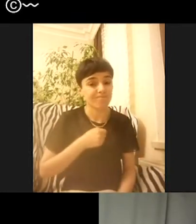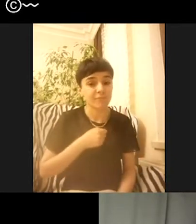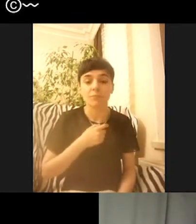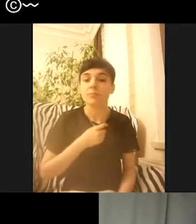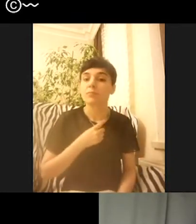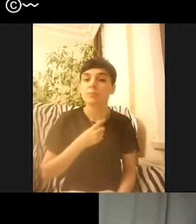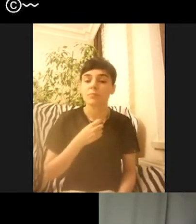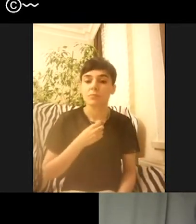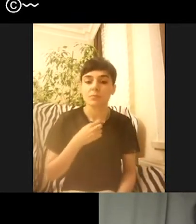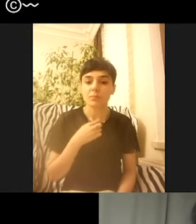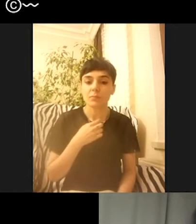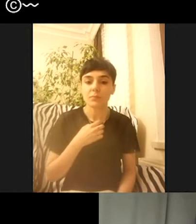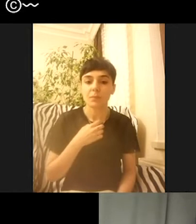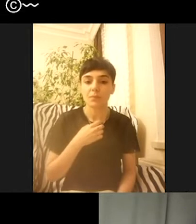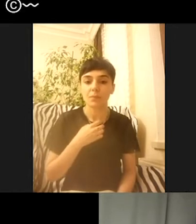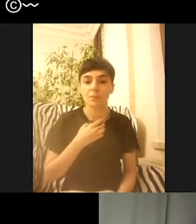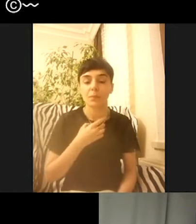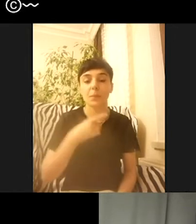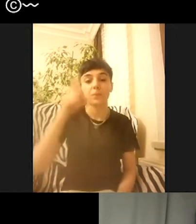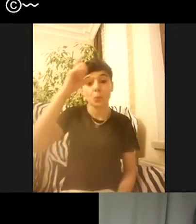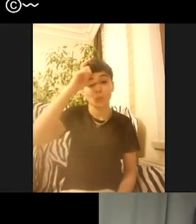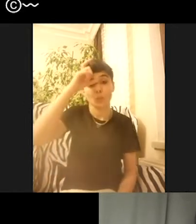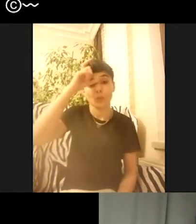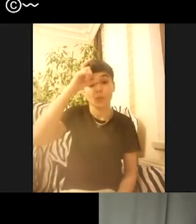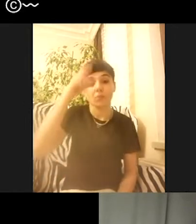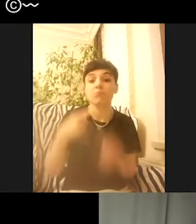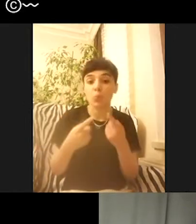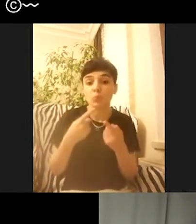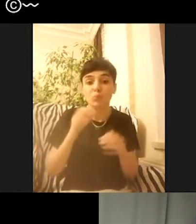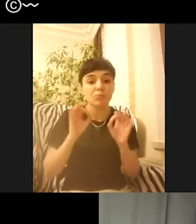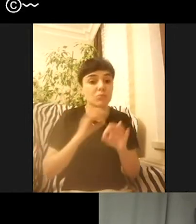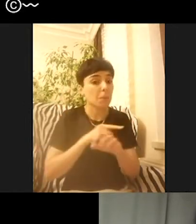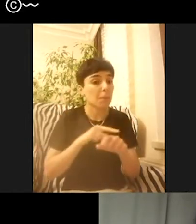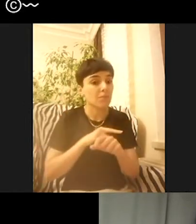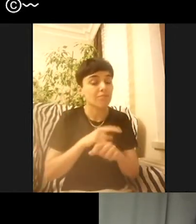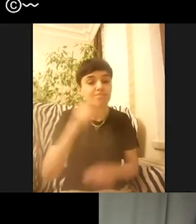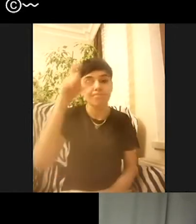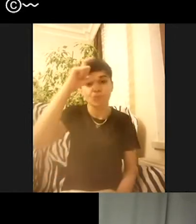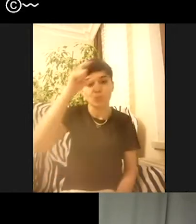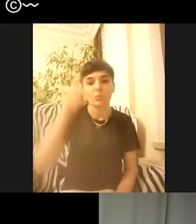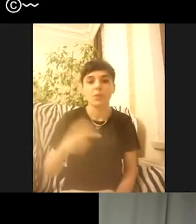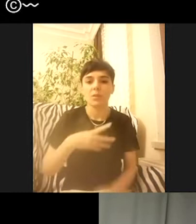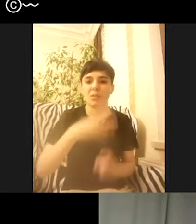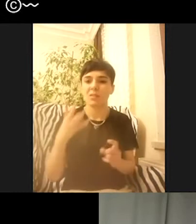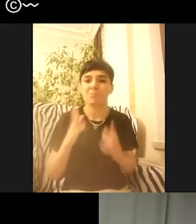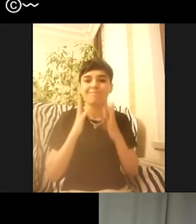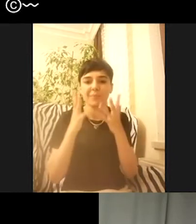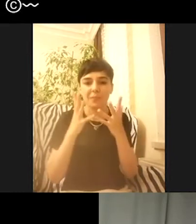of Turkish government. Any kinds of homophobia cannot be understandable and cannot be